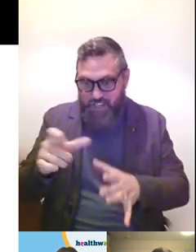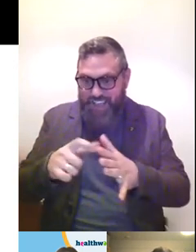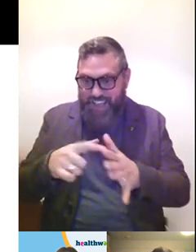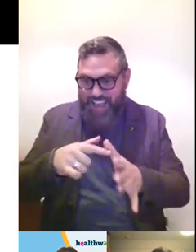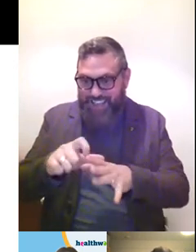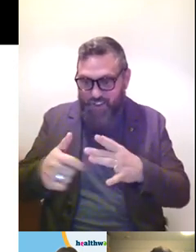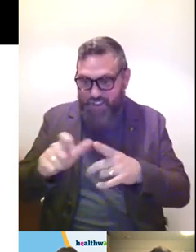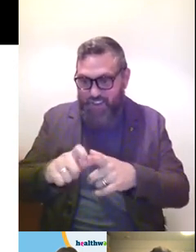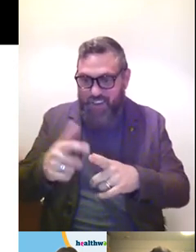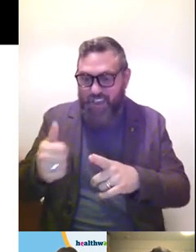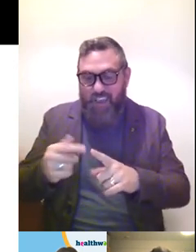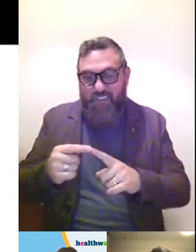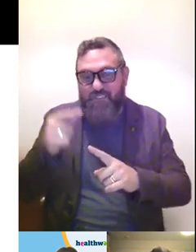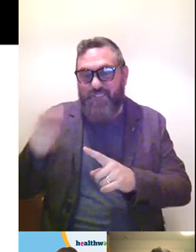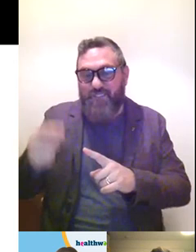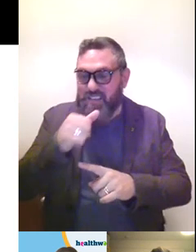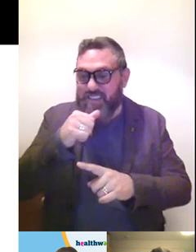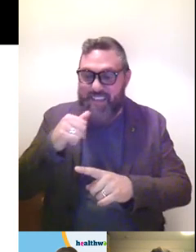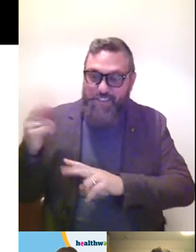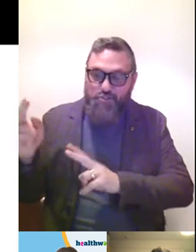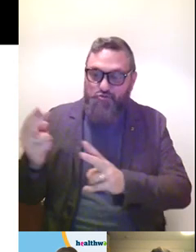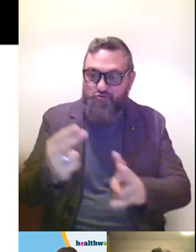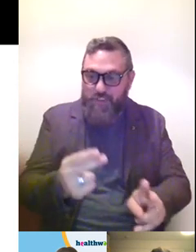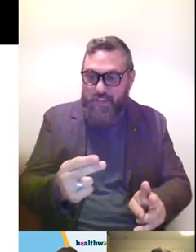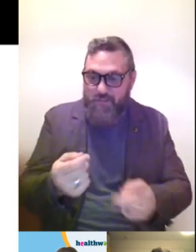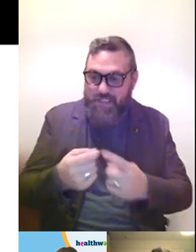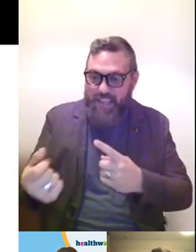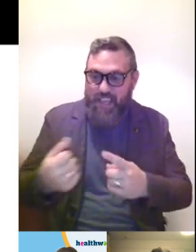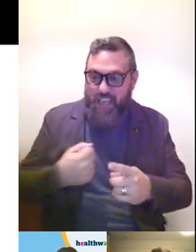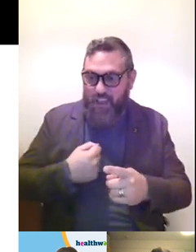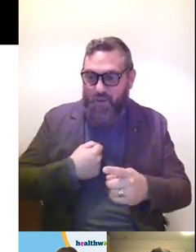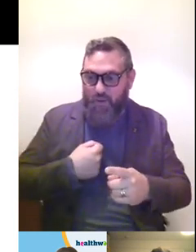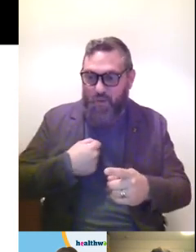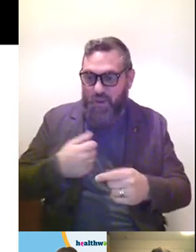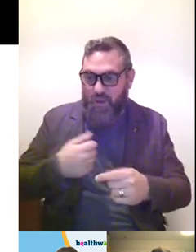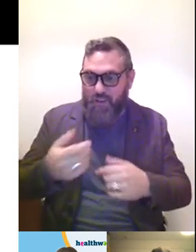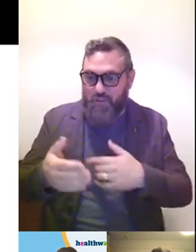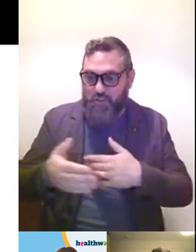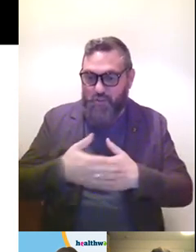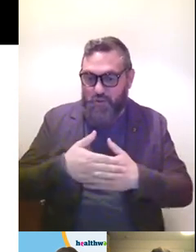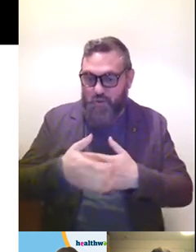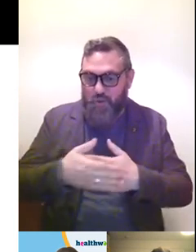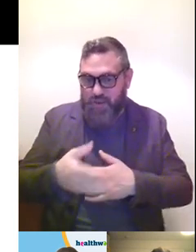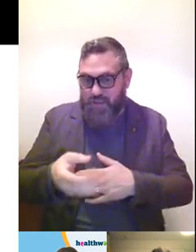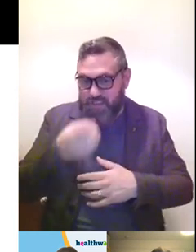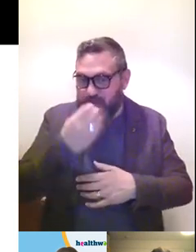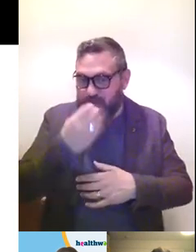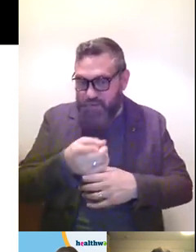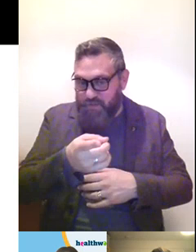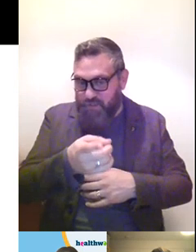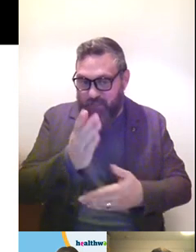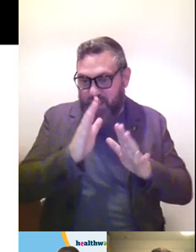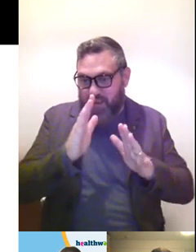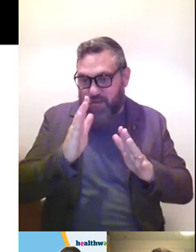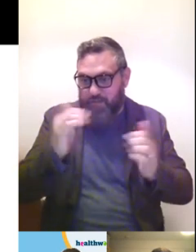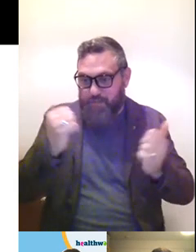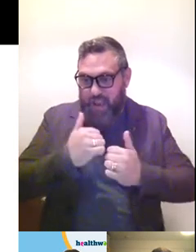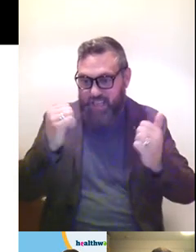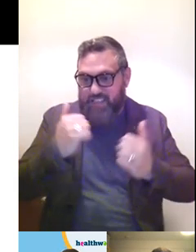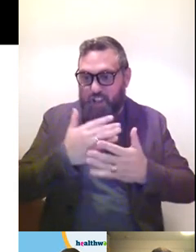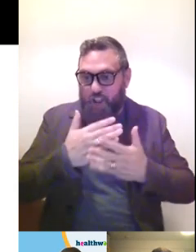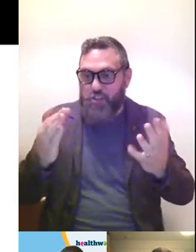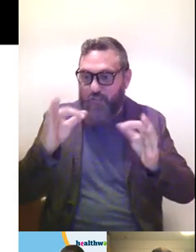some allotments and a little stream outside our back door. And that's where it is. And it's absolutely beautiful. We're very blessed. We get lots of owls